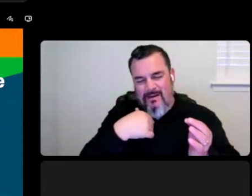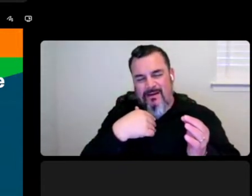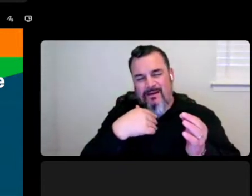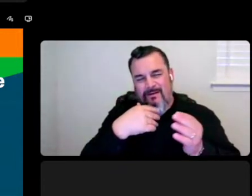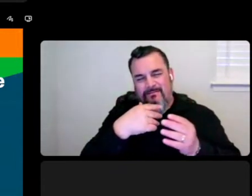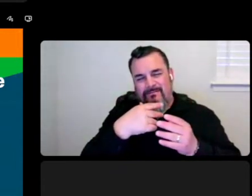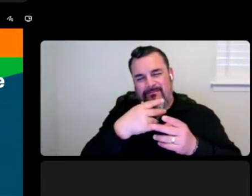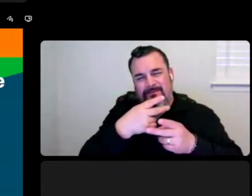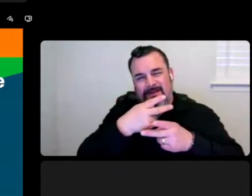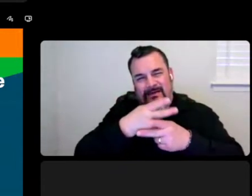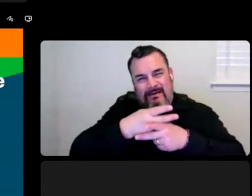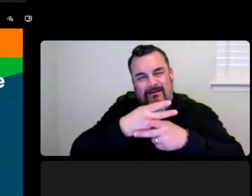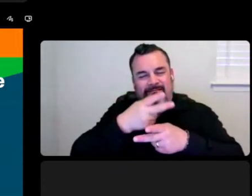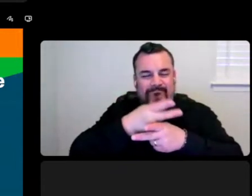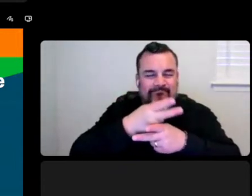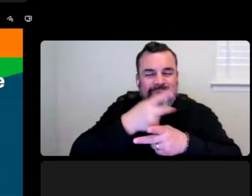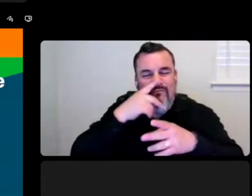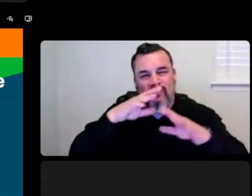caring for children.